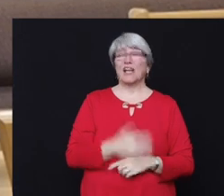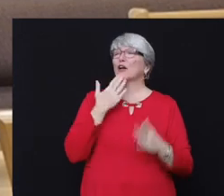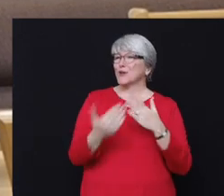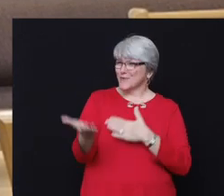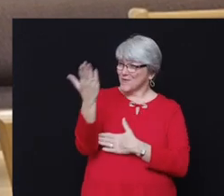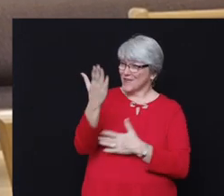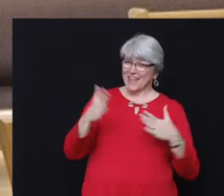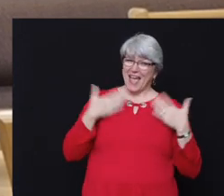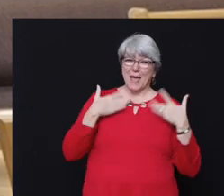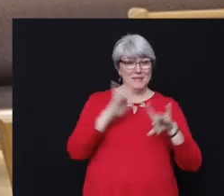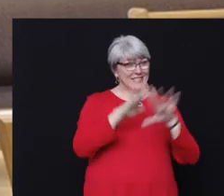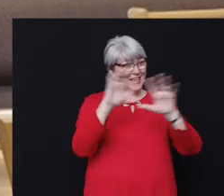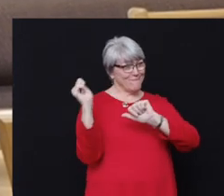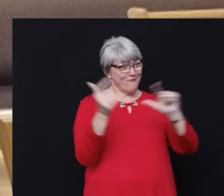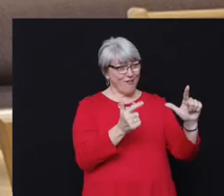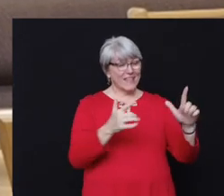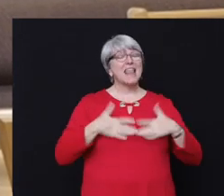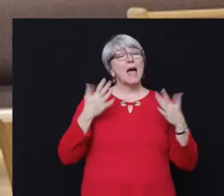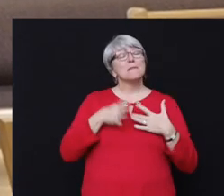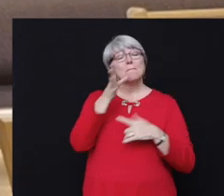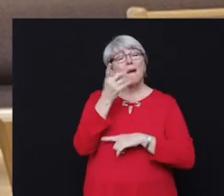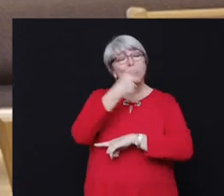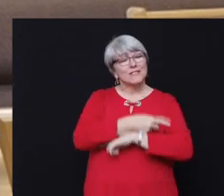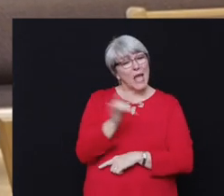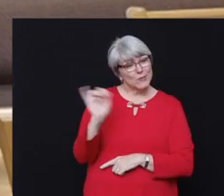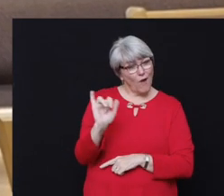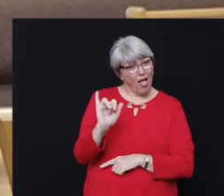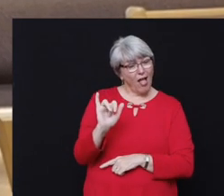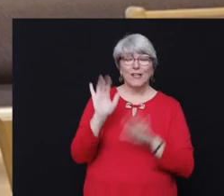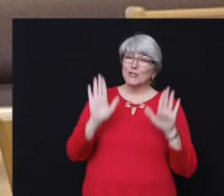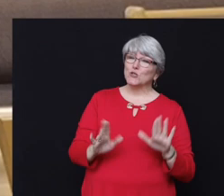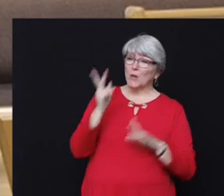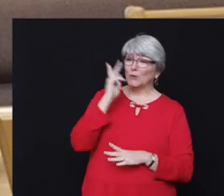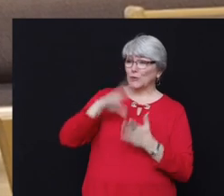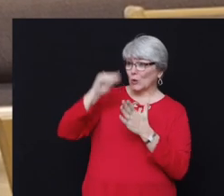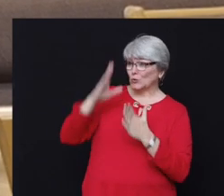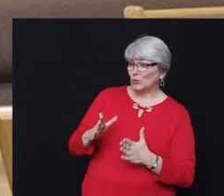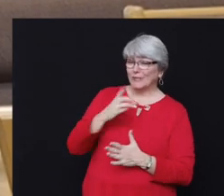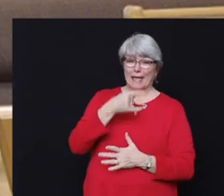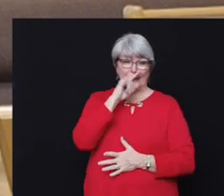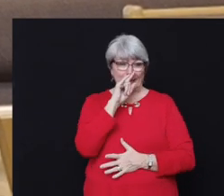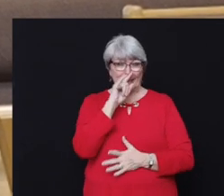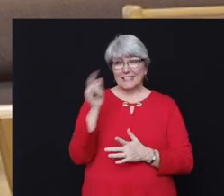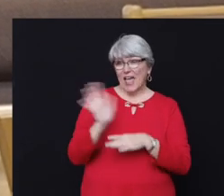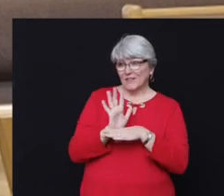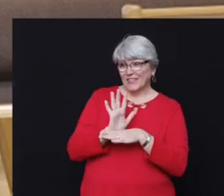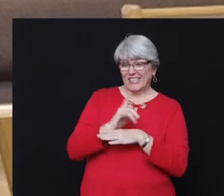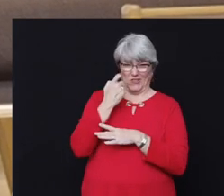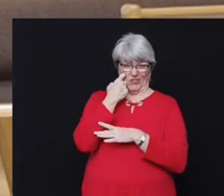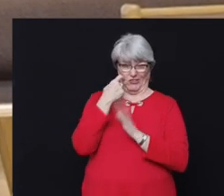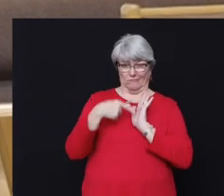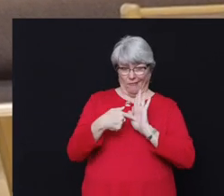morning. Happy Sunday to everyone and happy Mother's Day as well. It's great to see our students and the kids in that video that was just